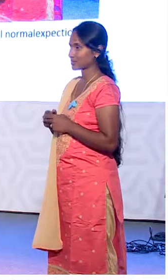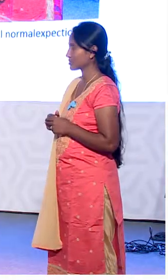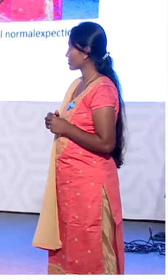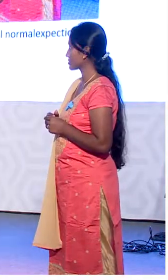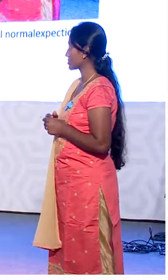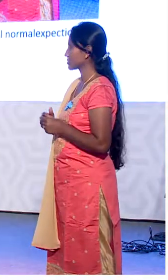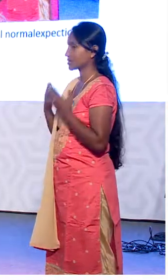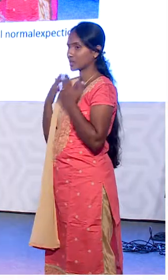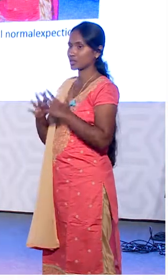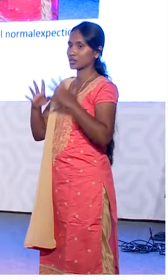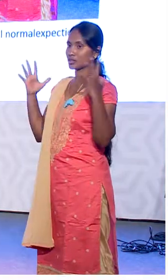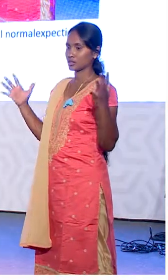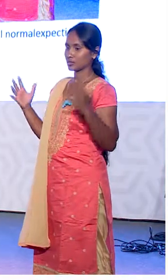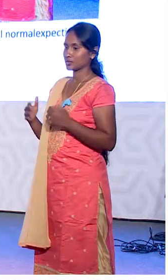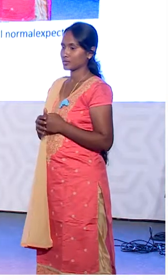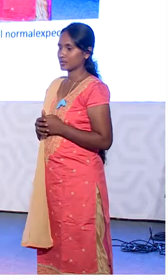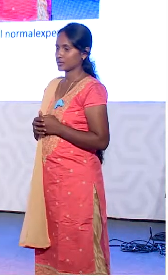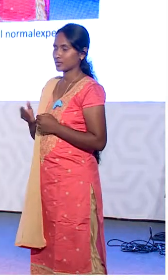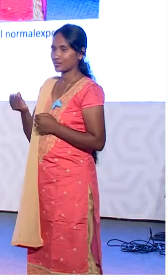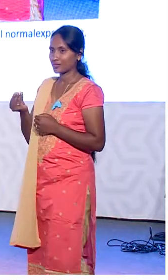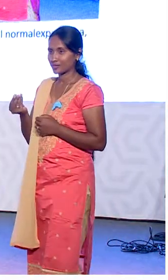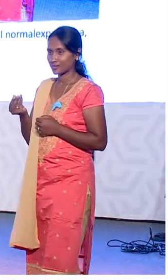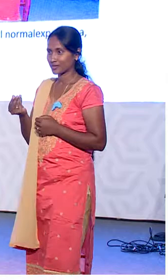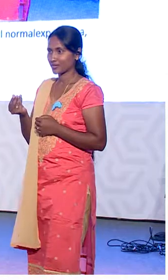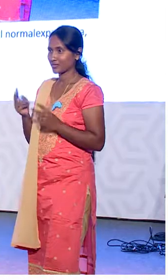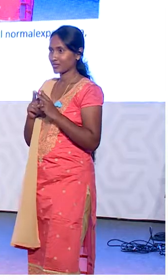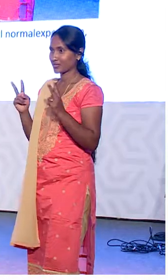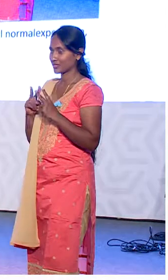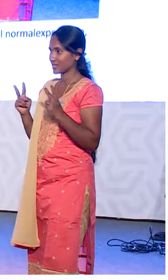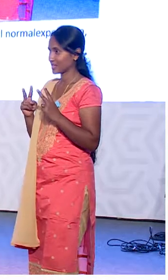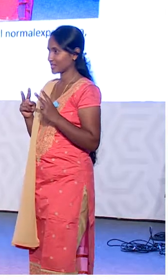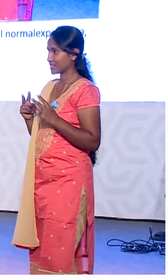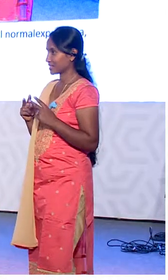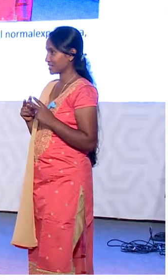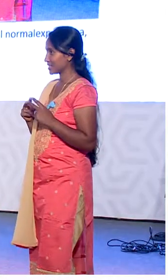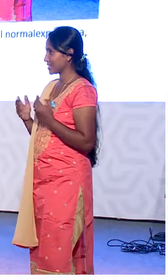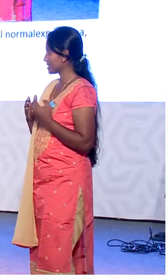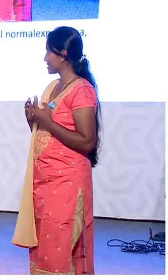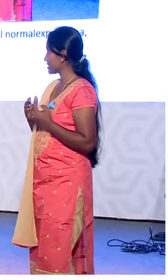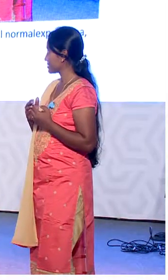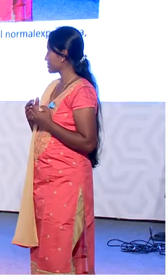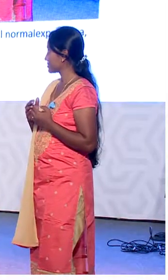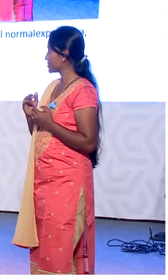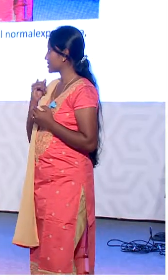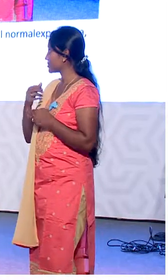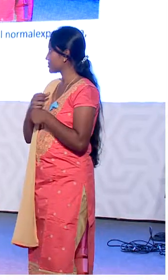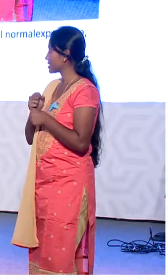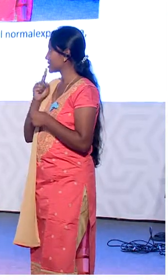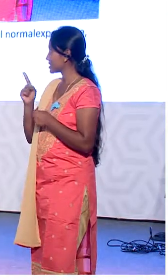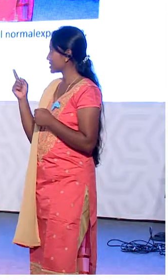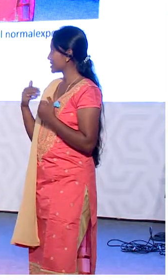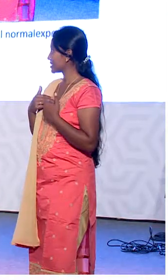Thank you so much. And something very difficult is to make sure that